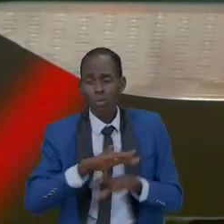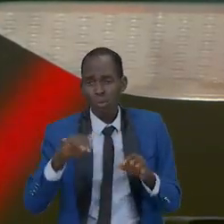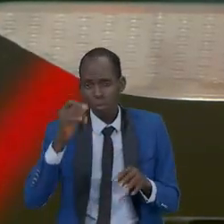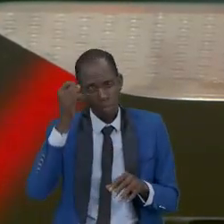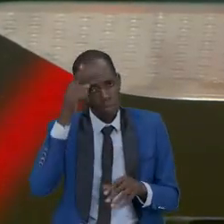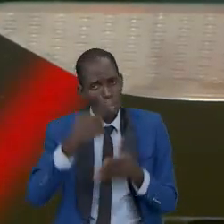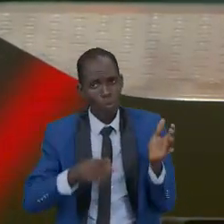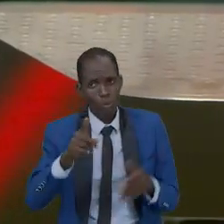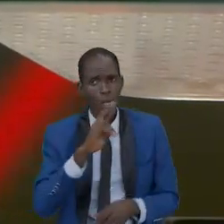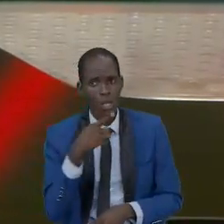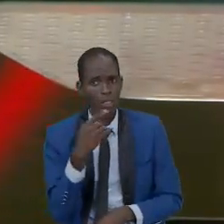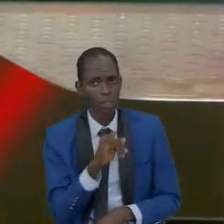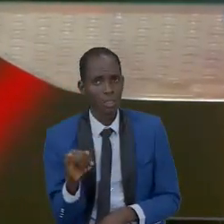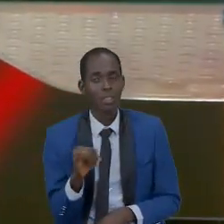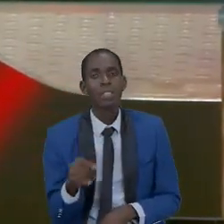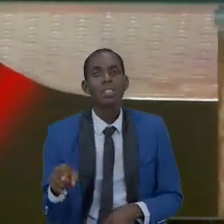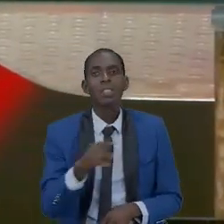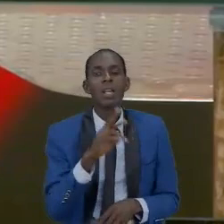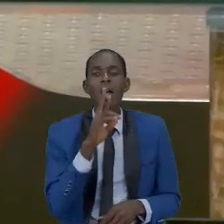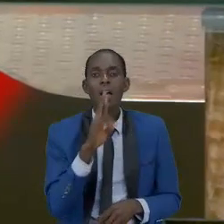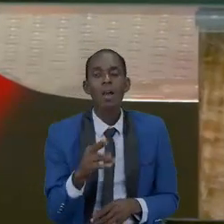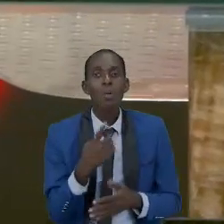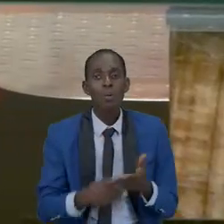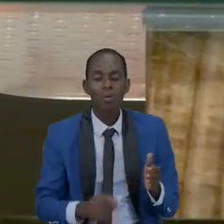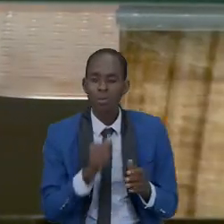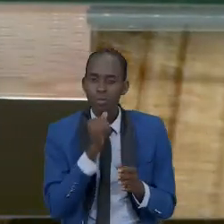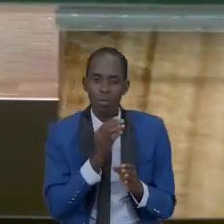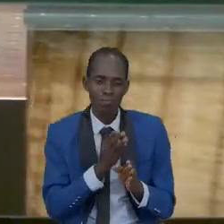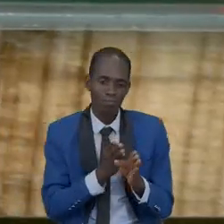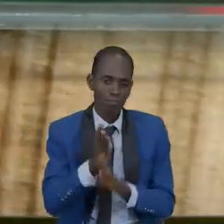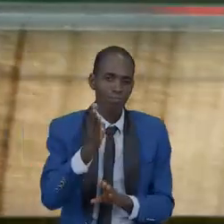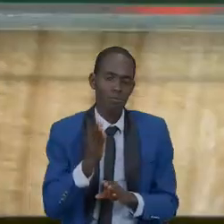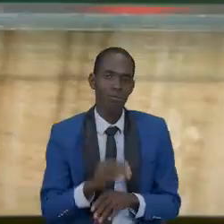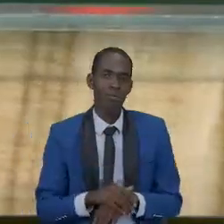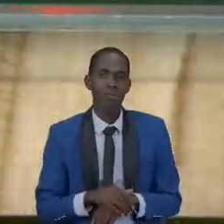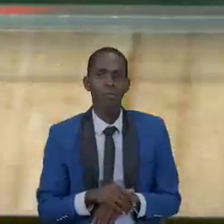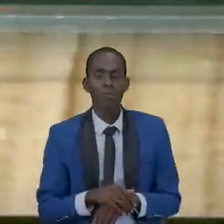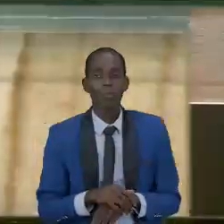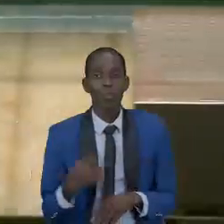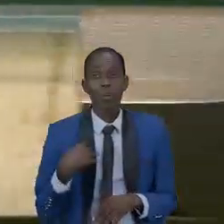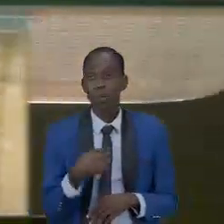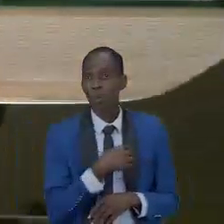understand what you are saying. They are incoherent. Now, we must not